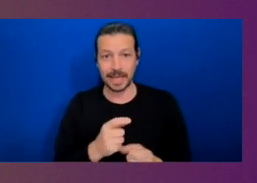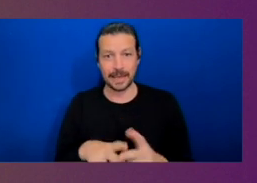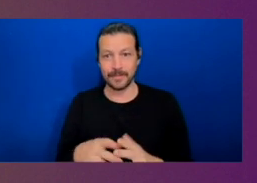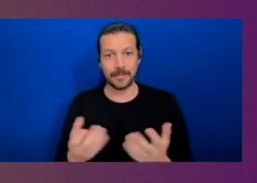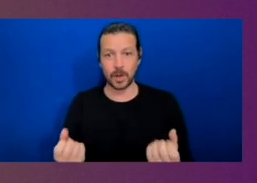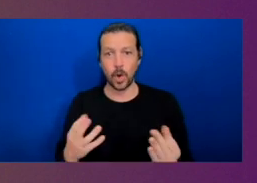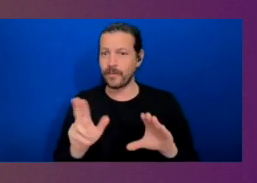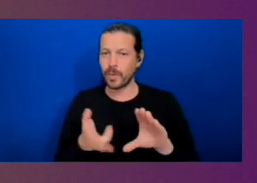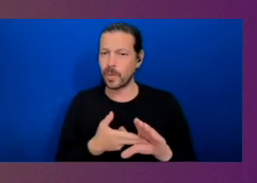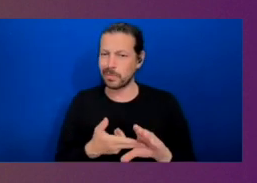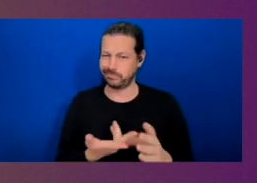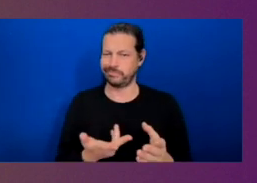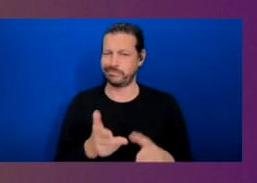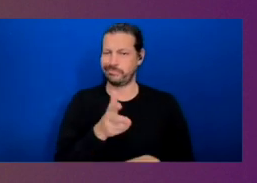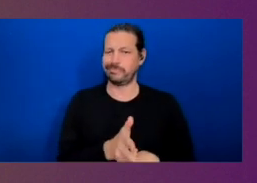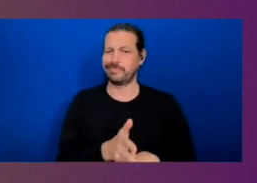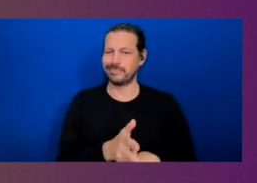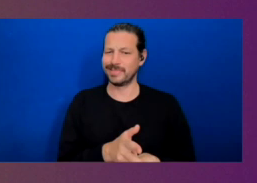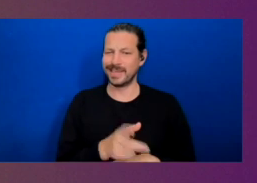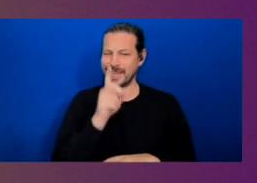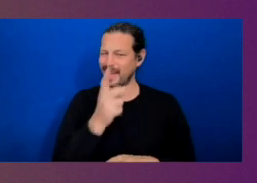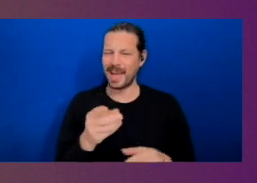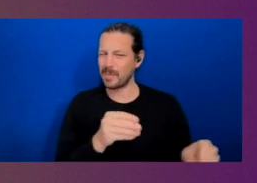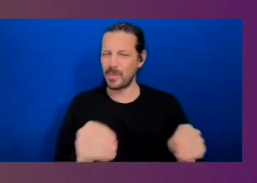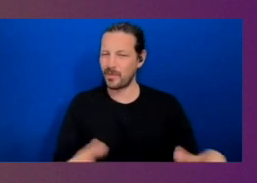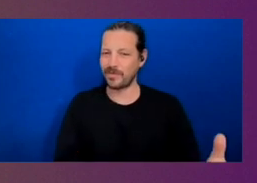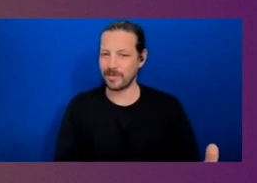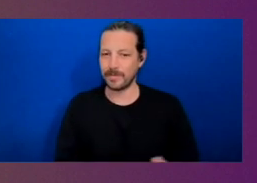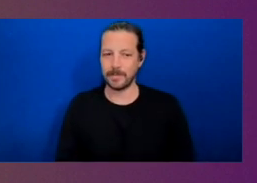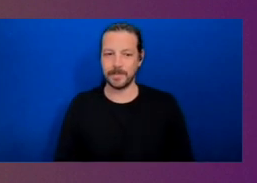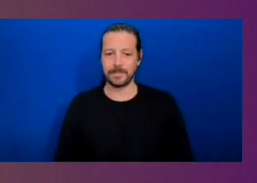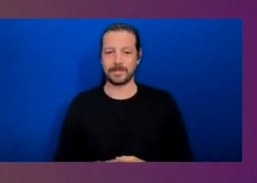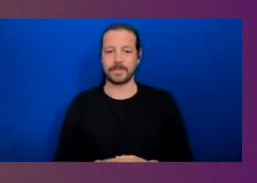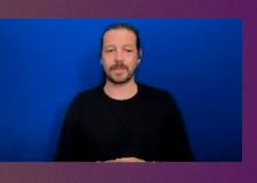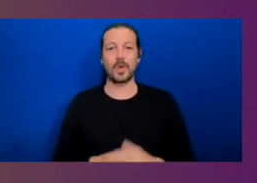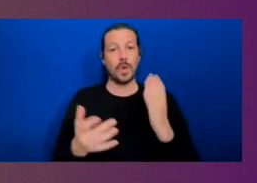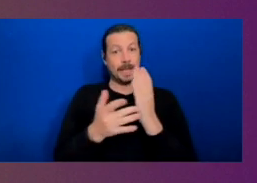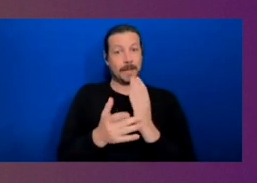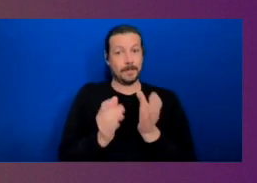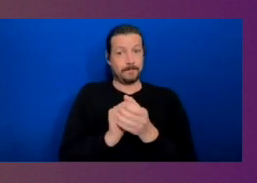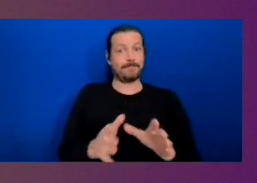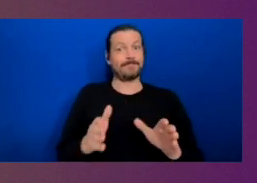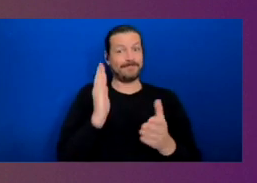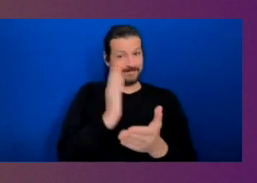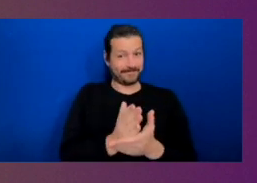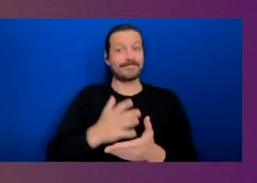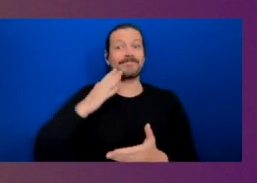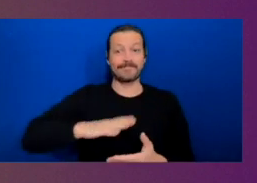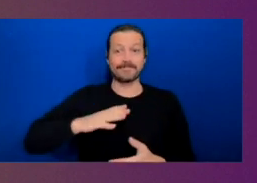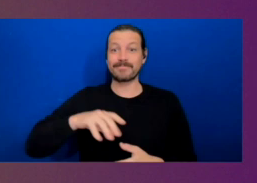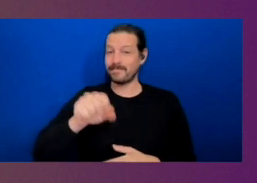it's not going to go anywhere. So it's that matching expertise. So technical expertise is absolutely required, and really